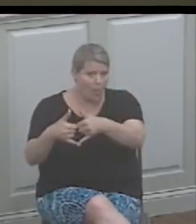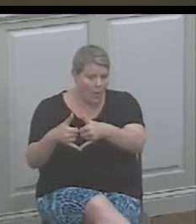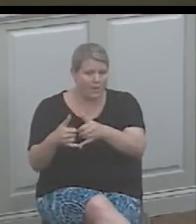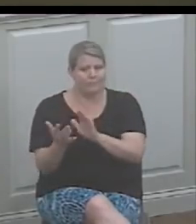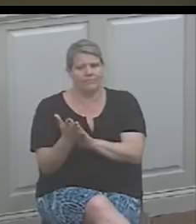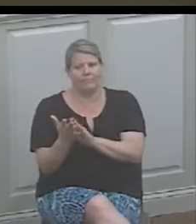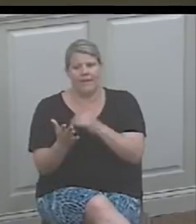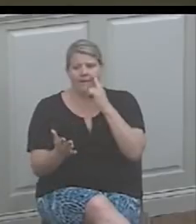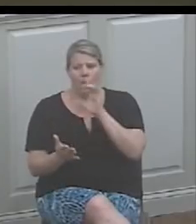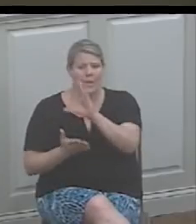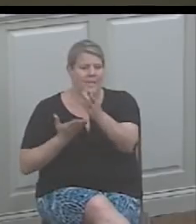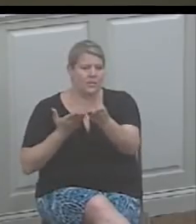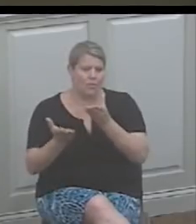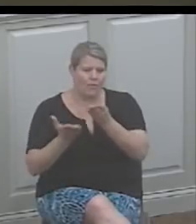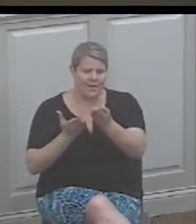service.